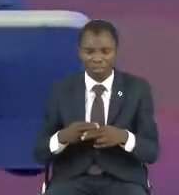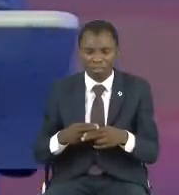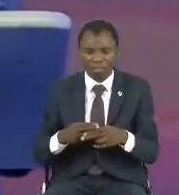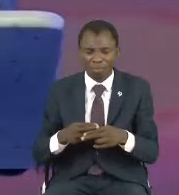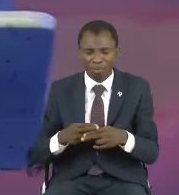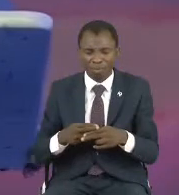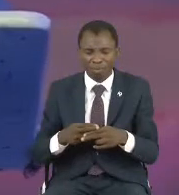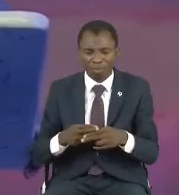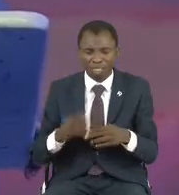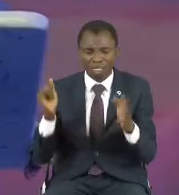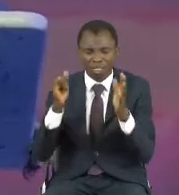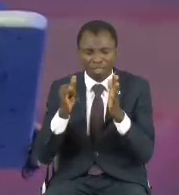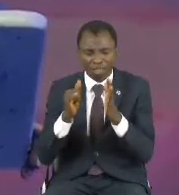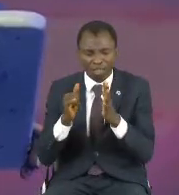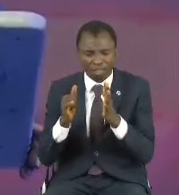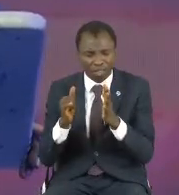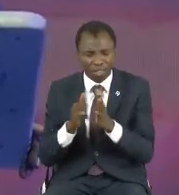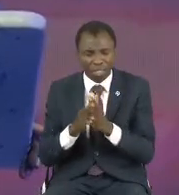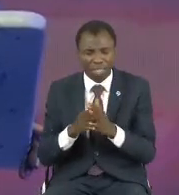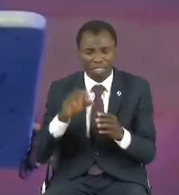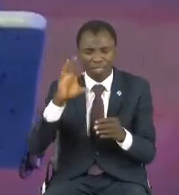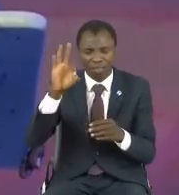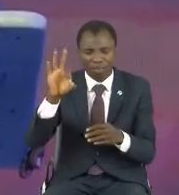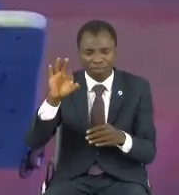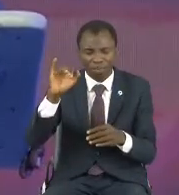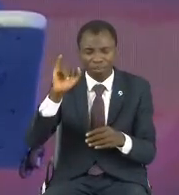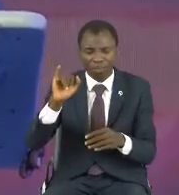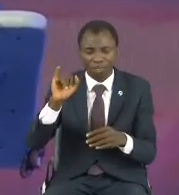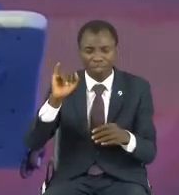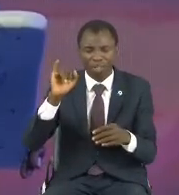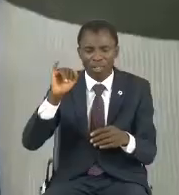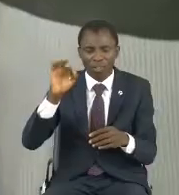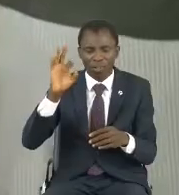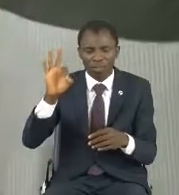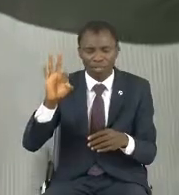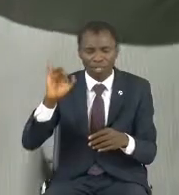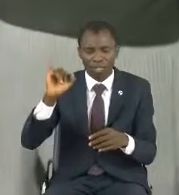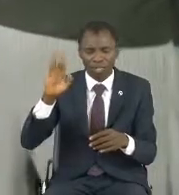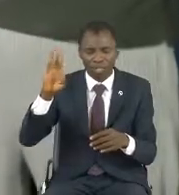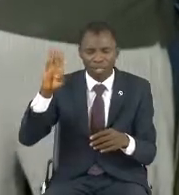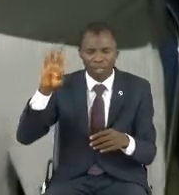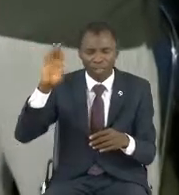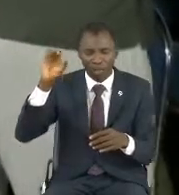That heavy fibroid there, come out in Jesus' name.